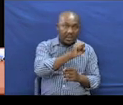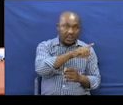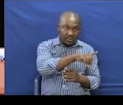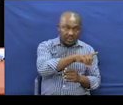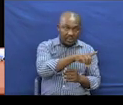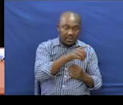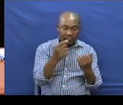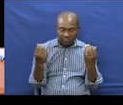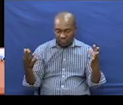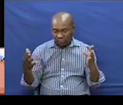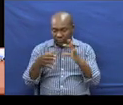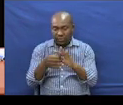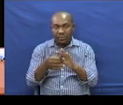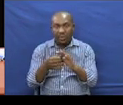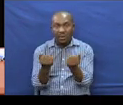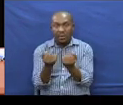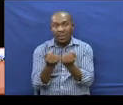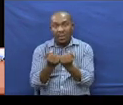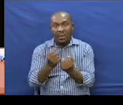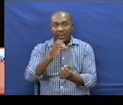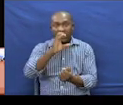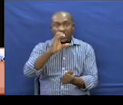cha Mapinduzi, which is the ruling party today.